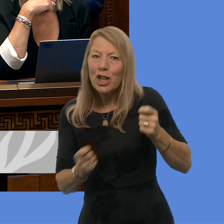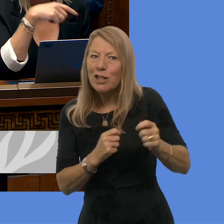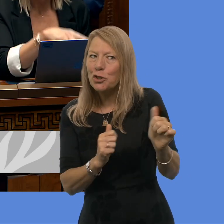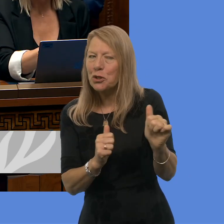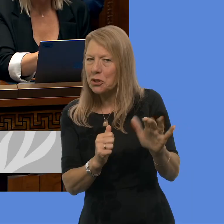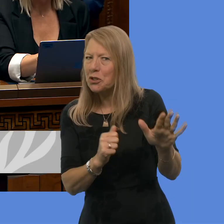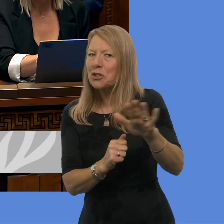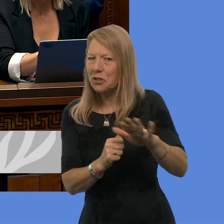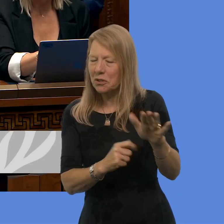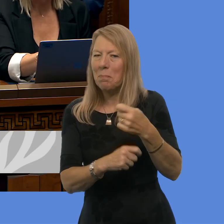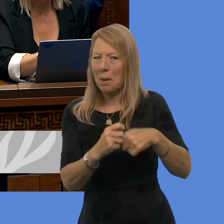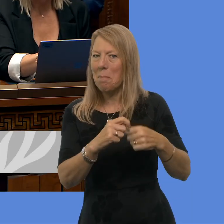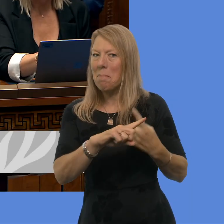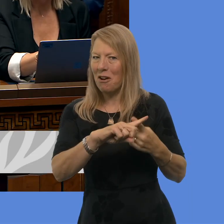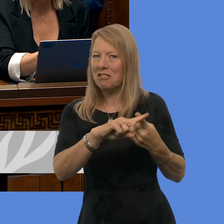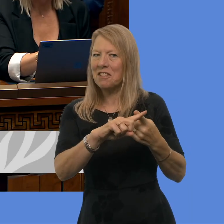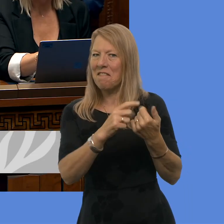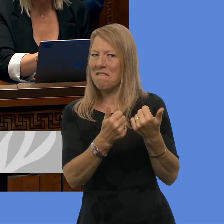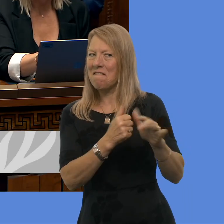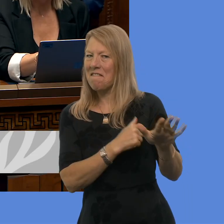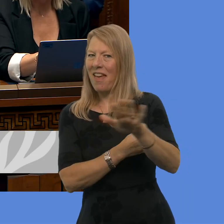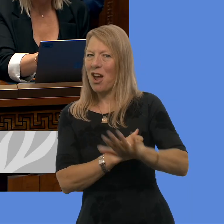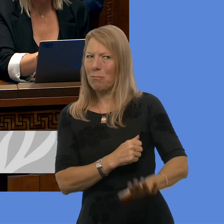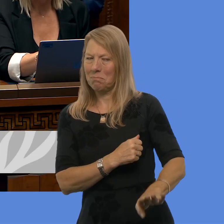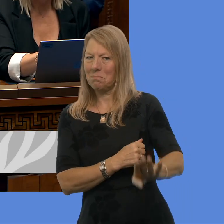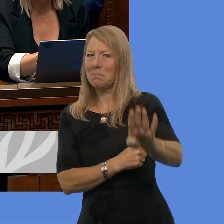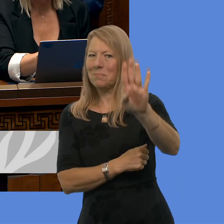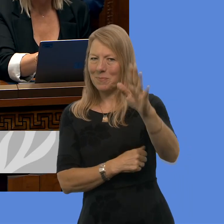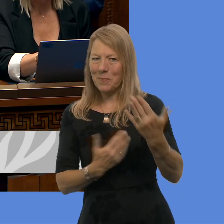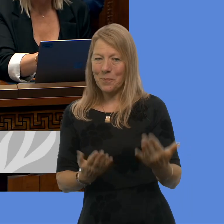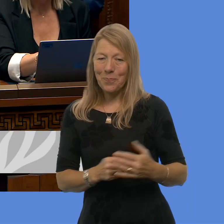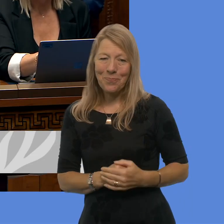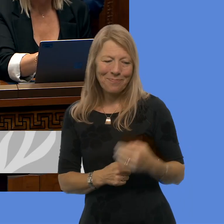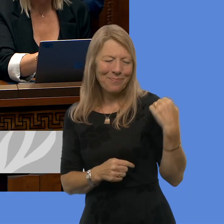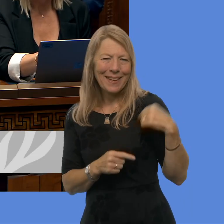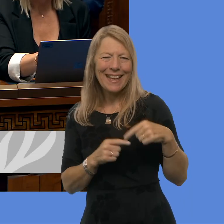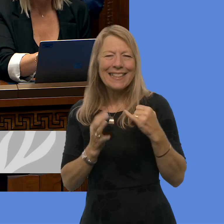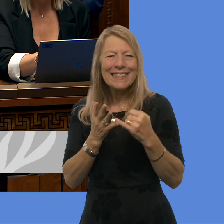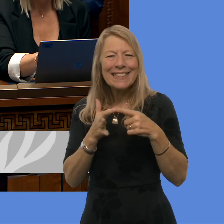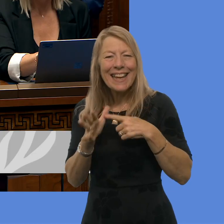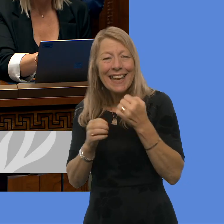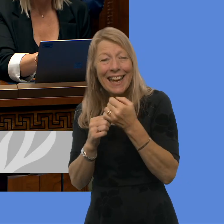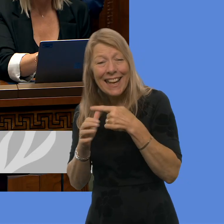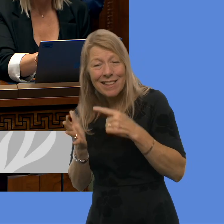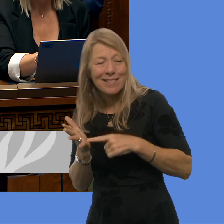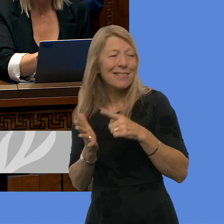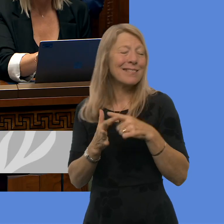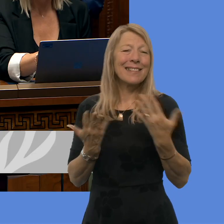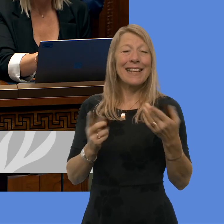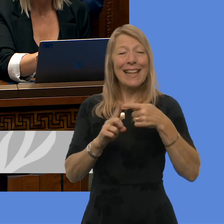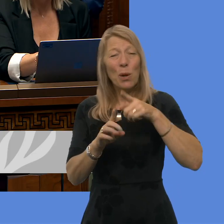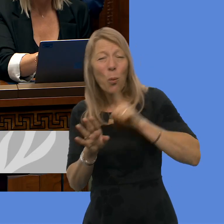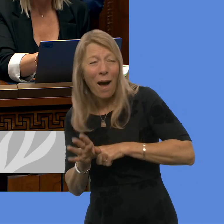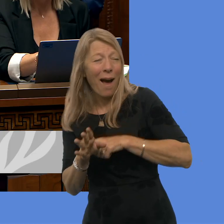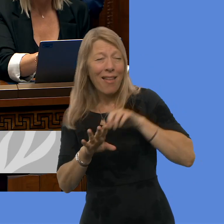will continue to be delivered, like even in the last number of months, the Seagate announcement, the EY announcement, we were at